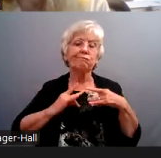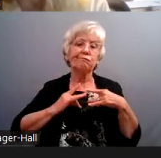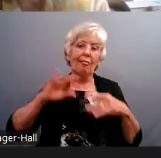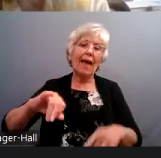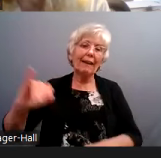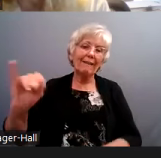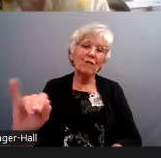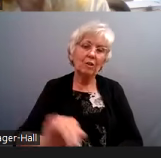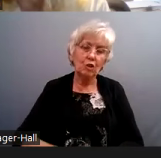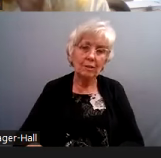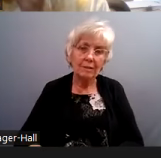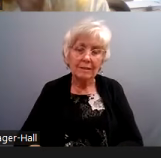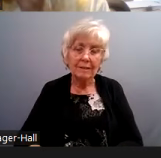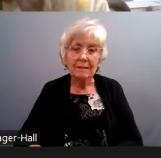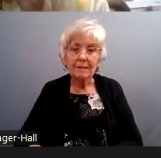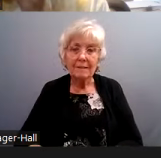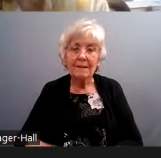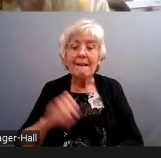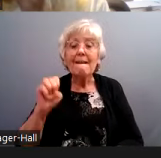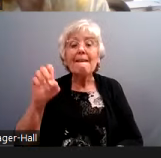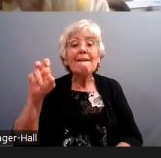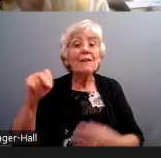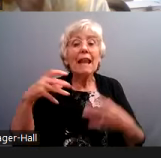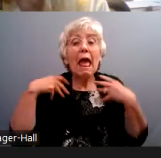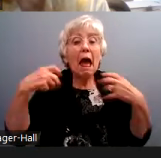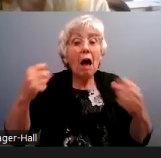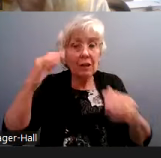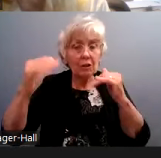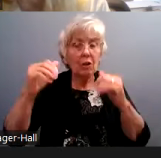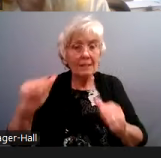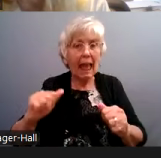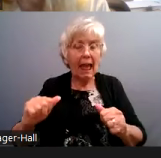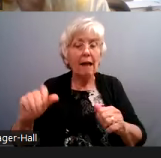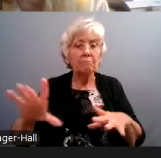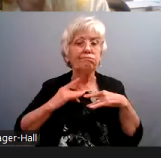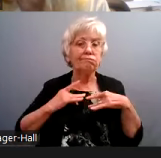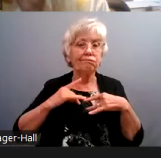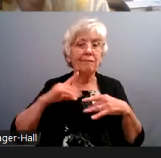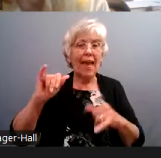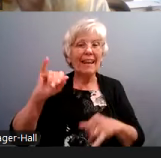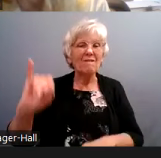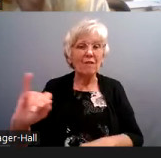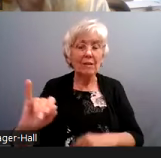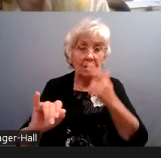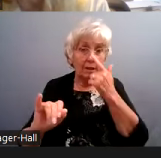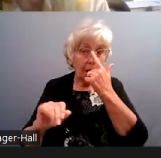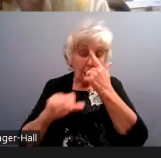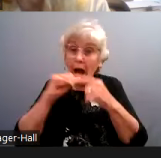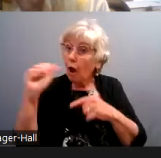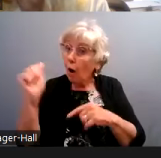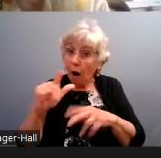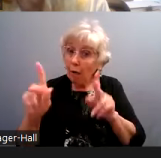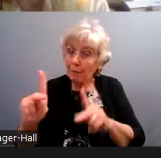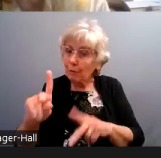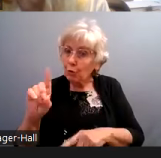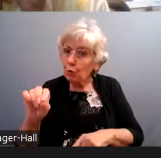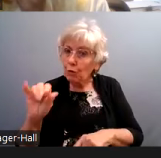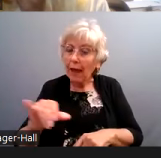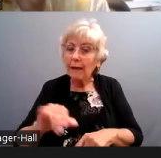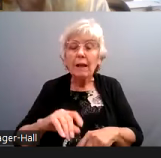infection. Even healthy adults can come down with the infection. Not everybody does, as long as we're careful with